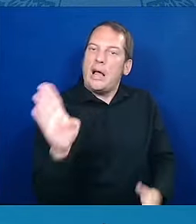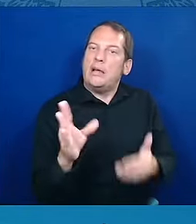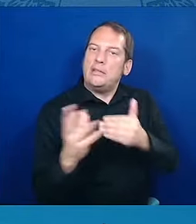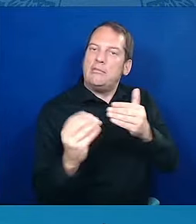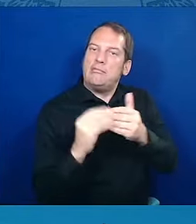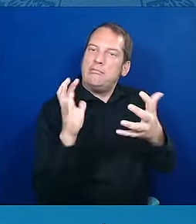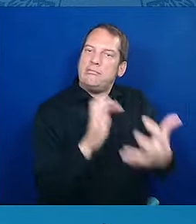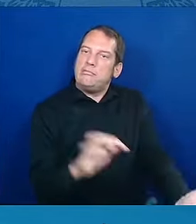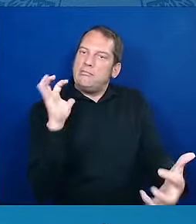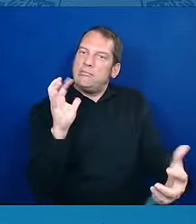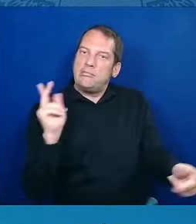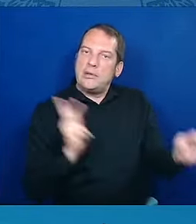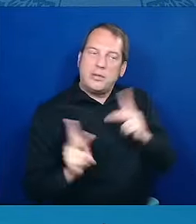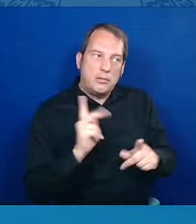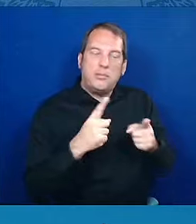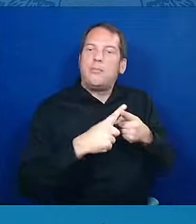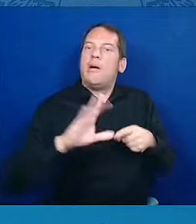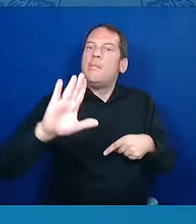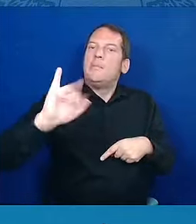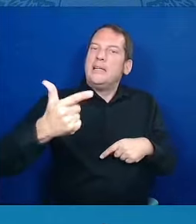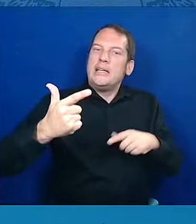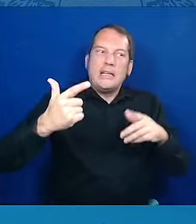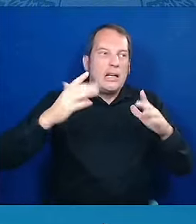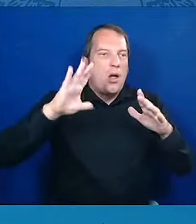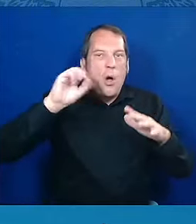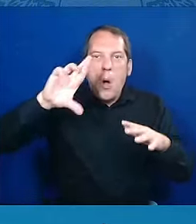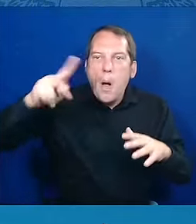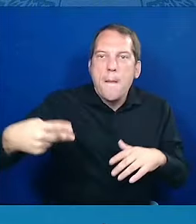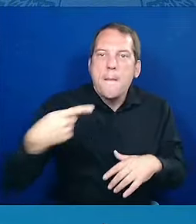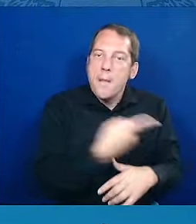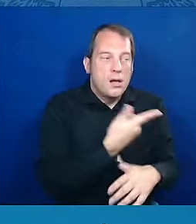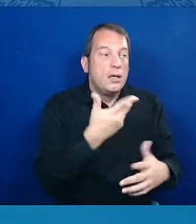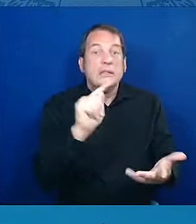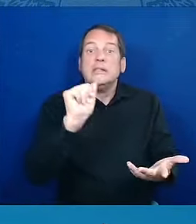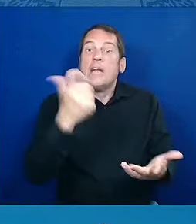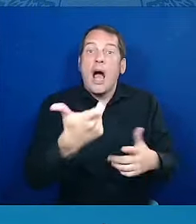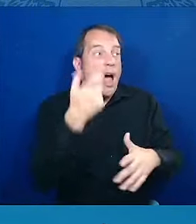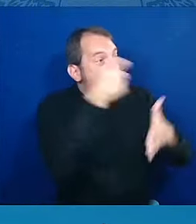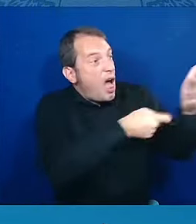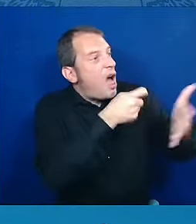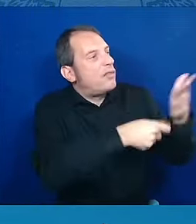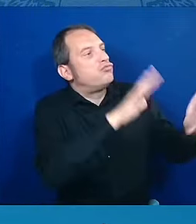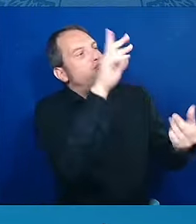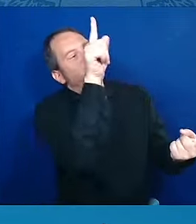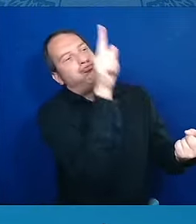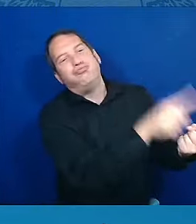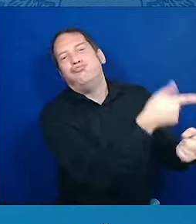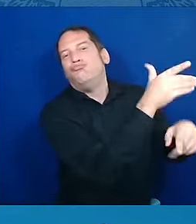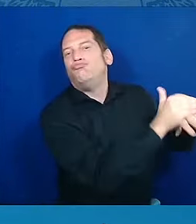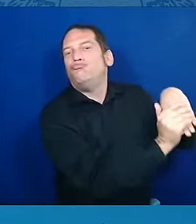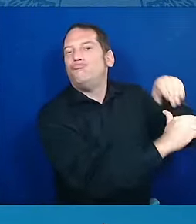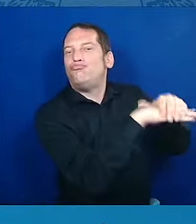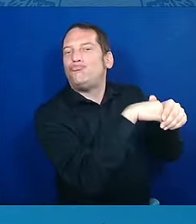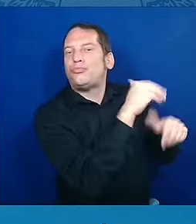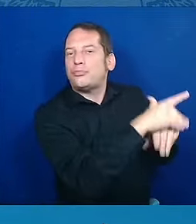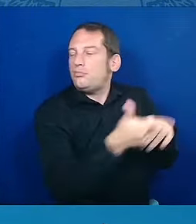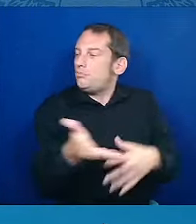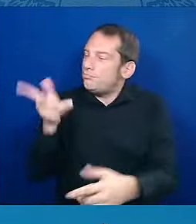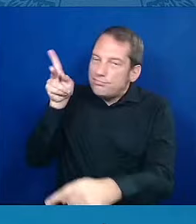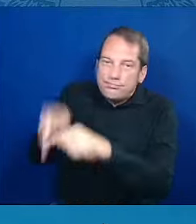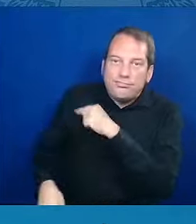think about that, to take us back to a time when insurance companies had the power to deny people with pre-existing